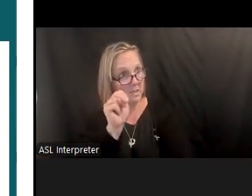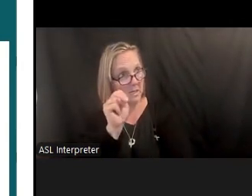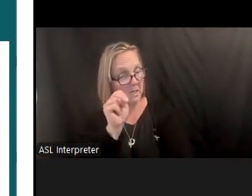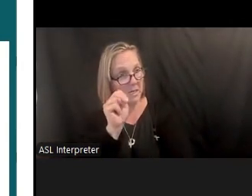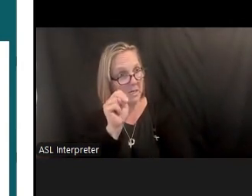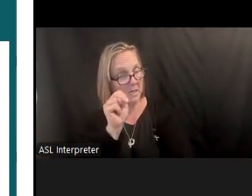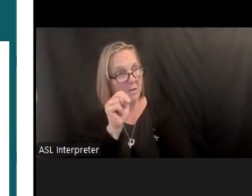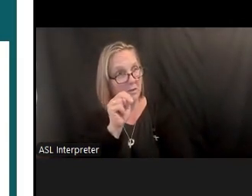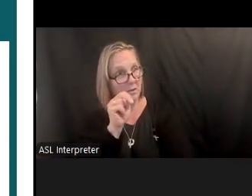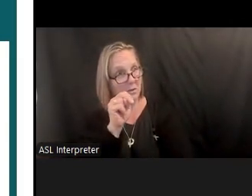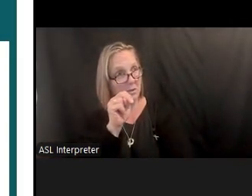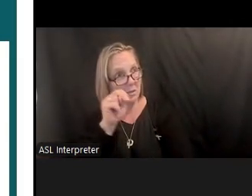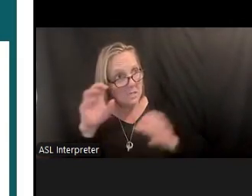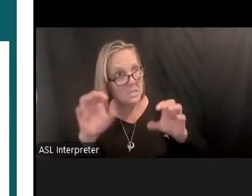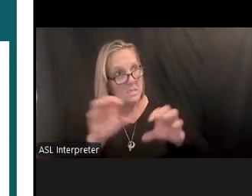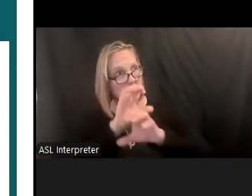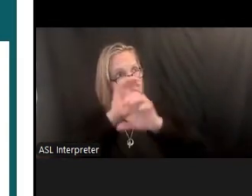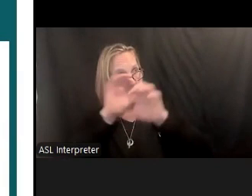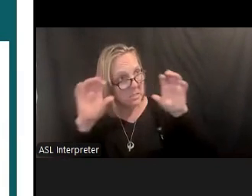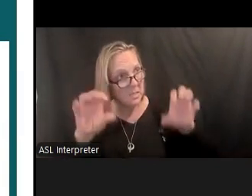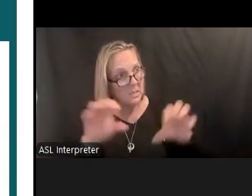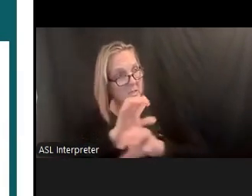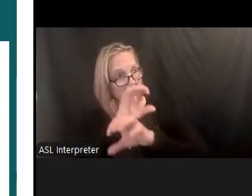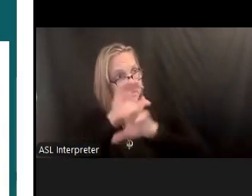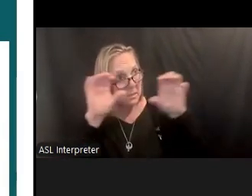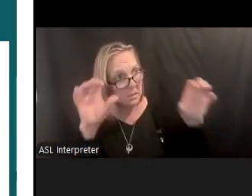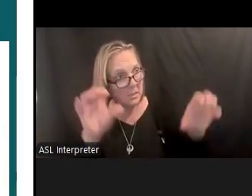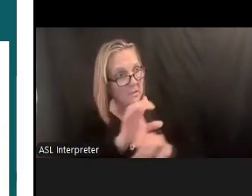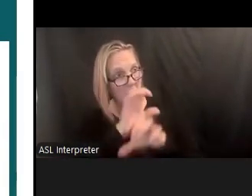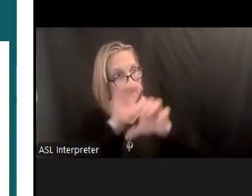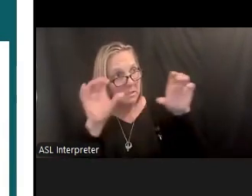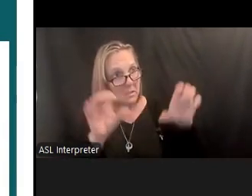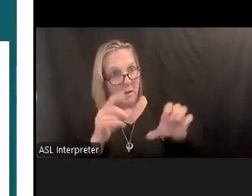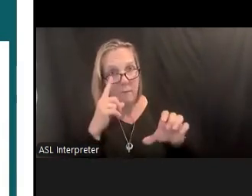the organization is taking to put this new